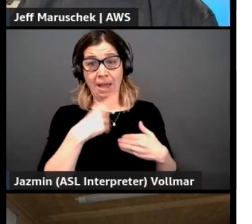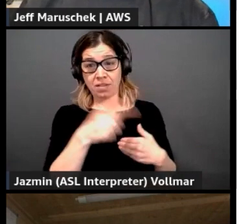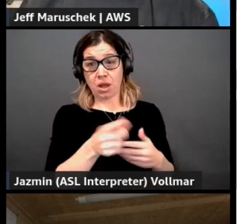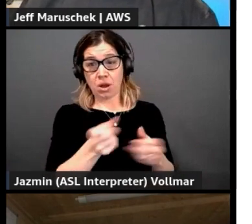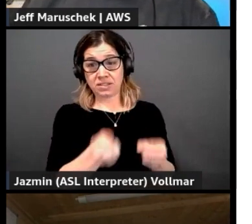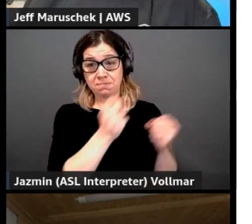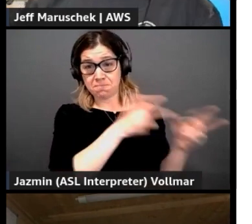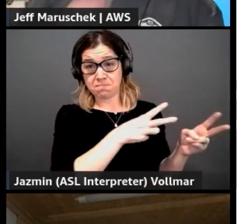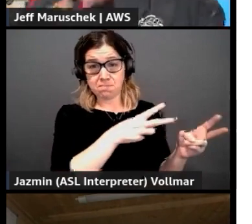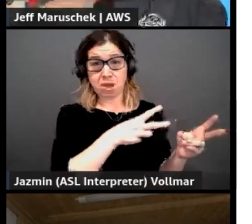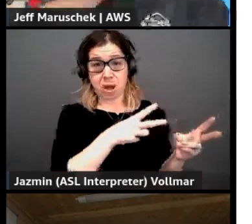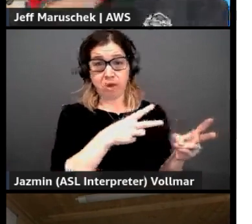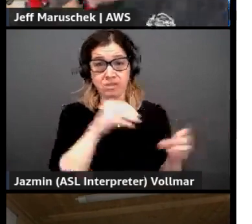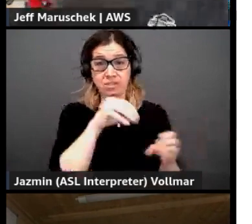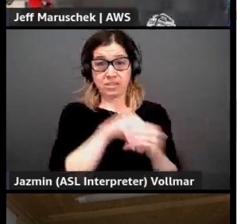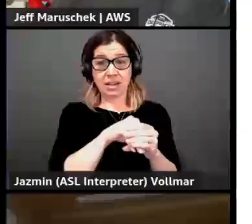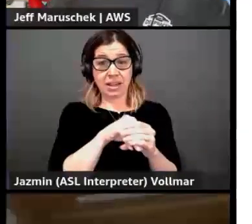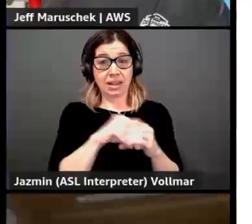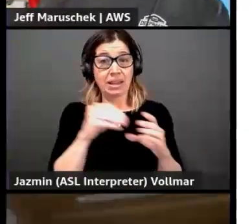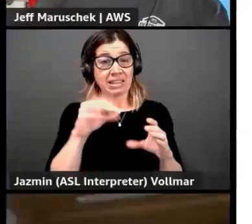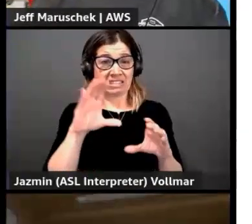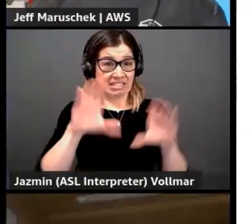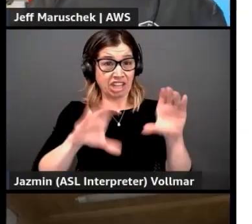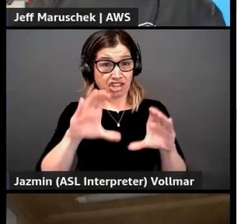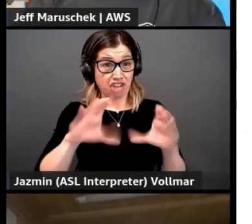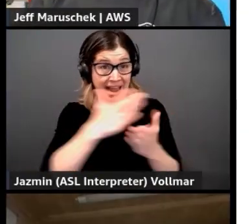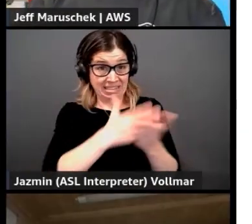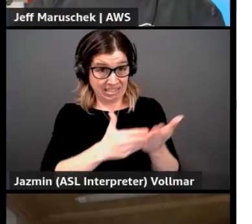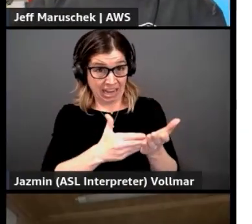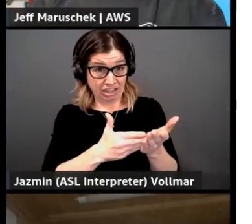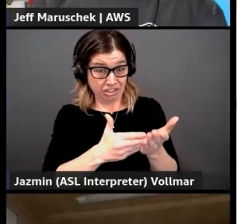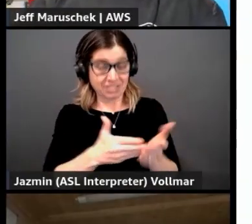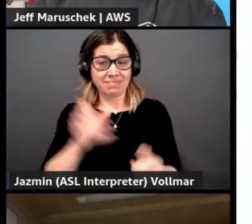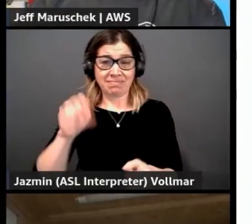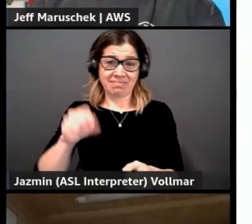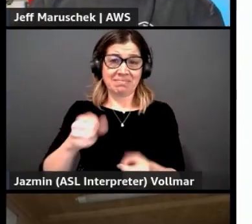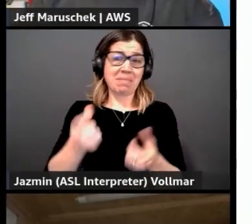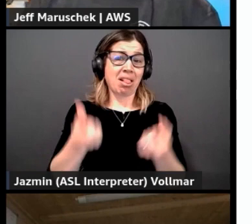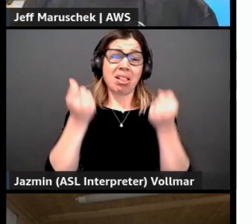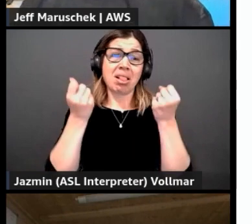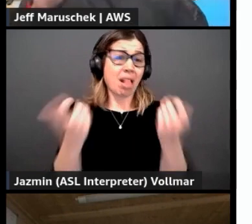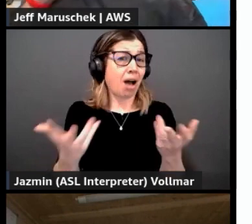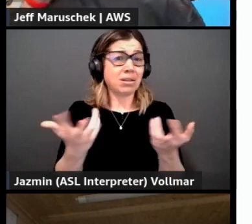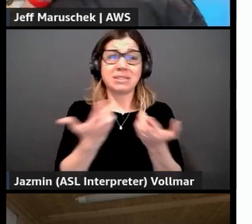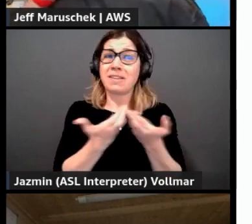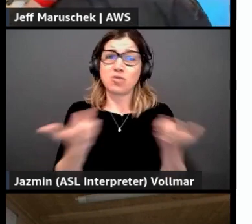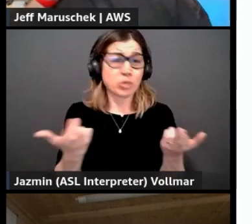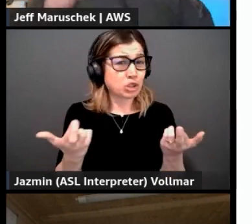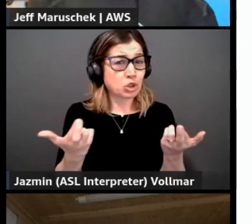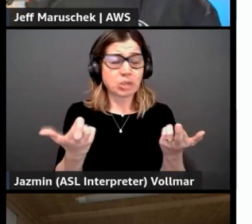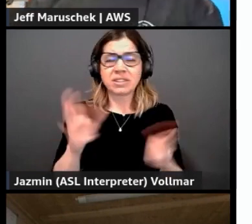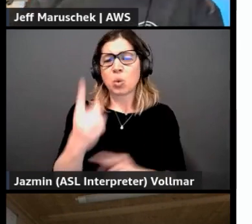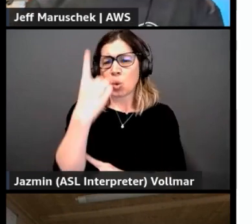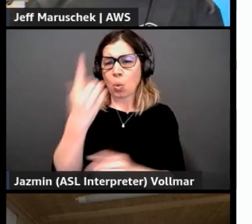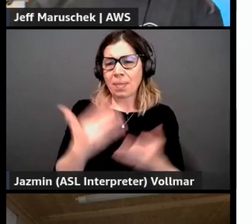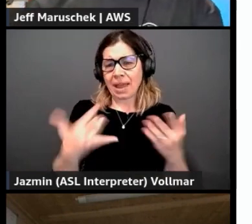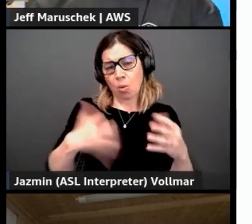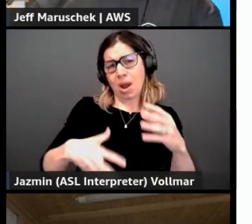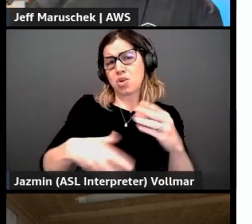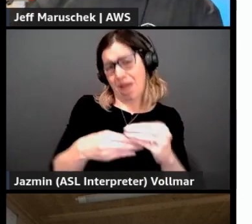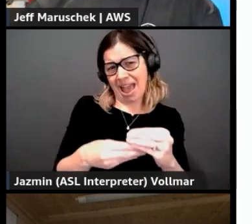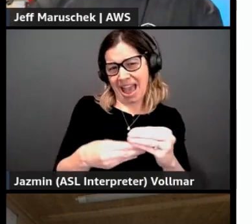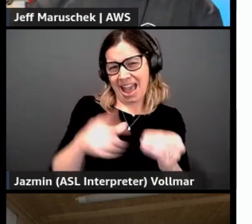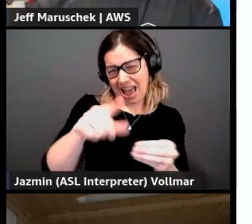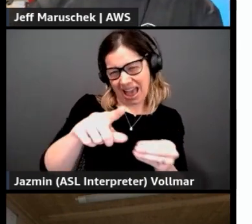chat section. So awesome. Yeah. So lots of resources here. One thing I would add is that, and this is a question